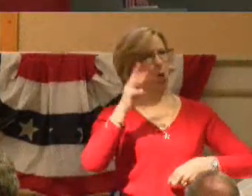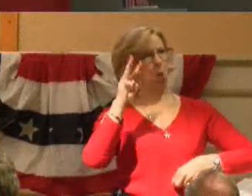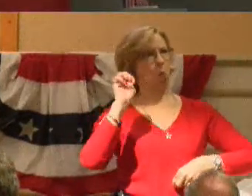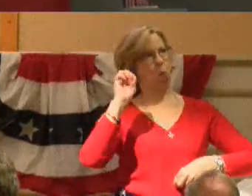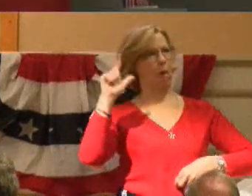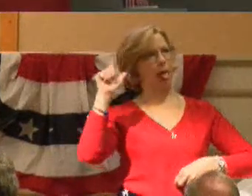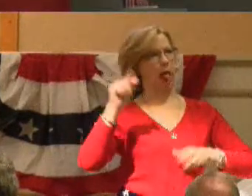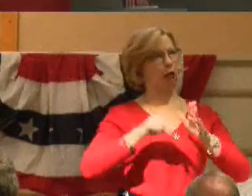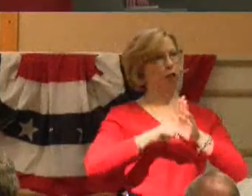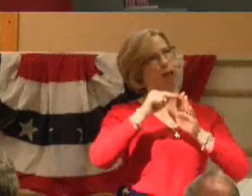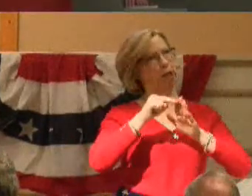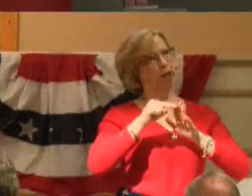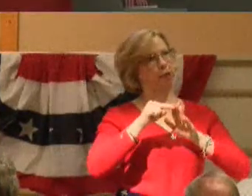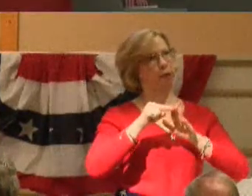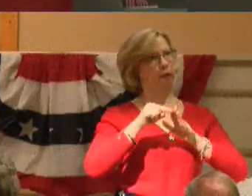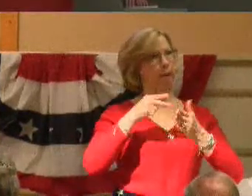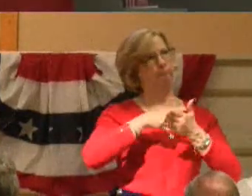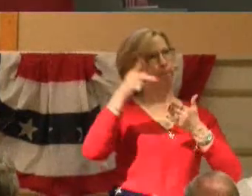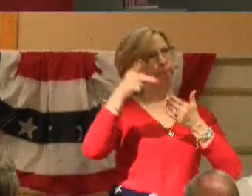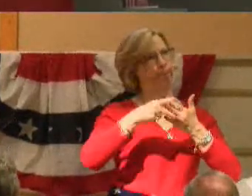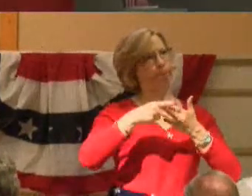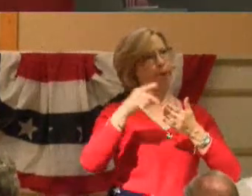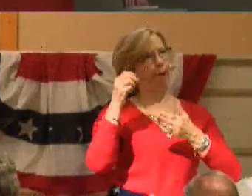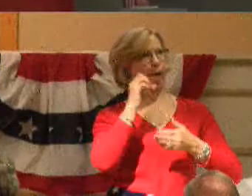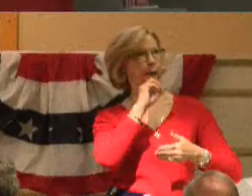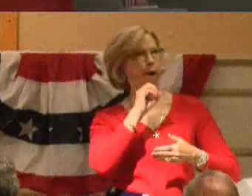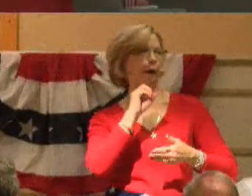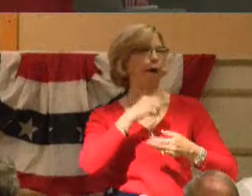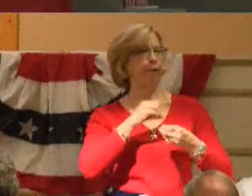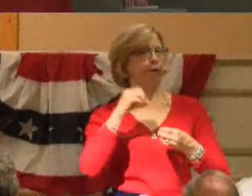The ACLU likes that better.